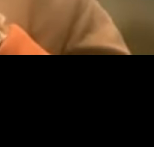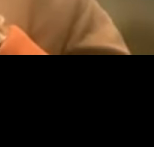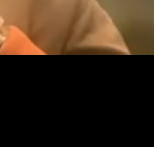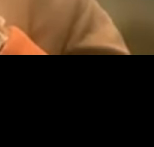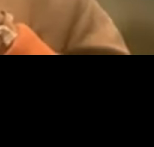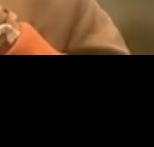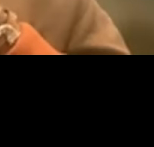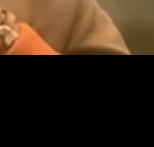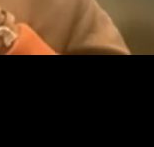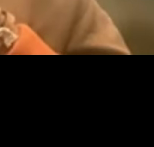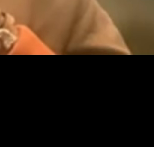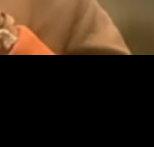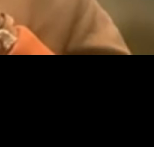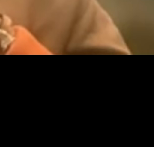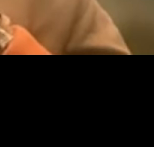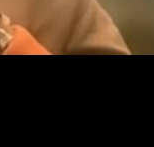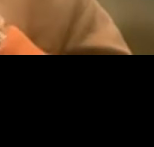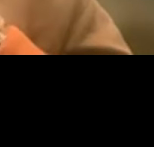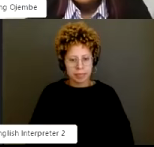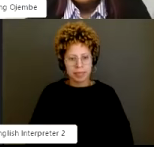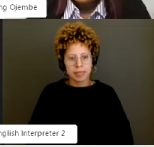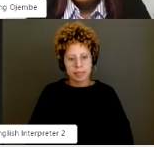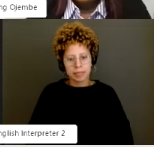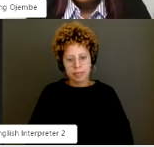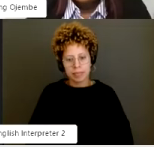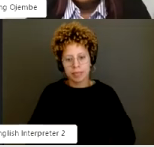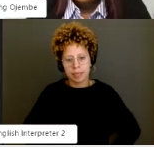to address. Oops, I'm just gonna, sorry.